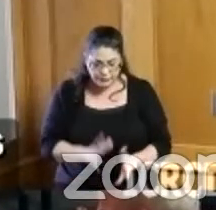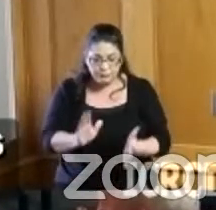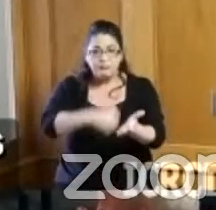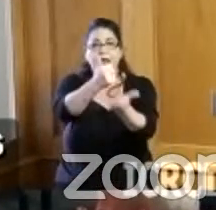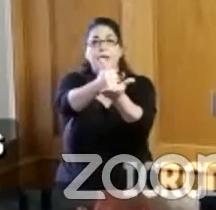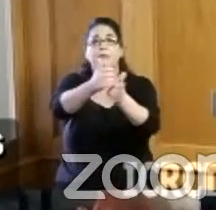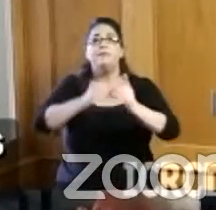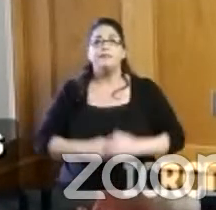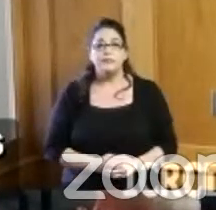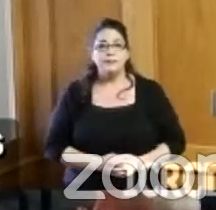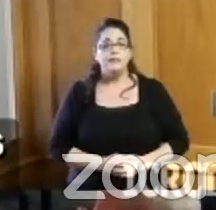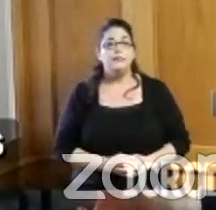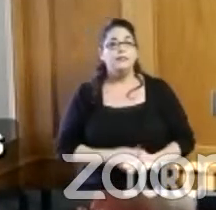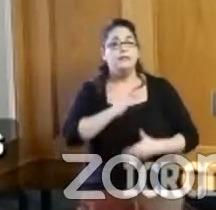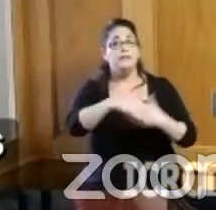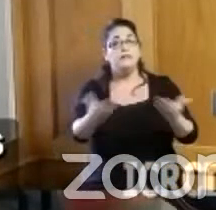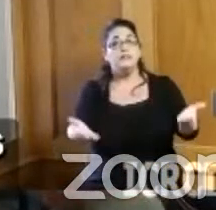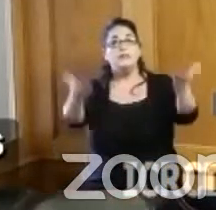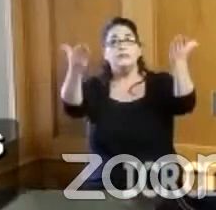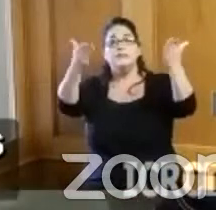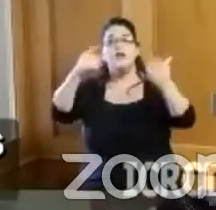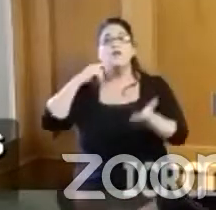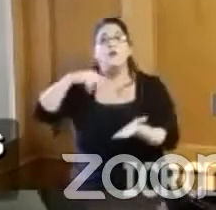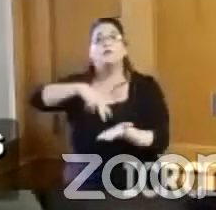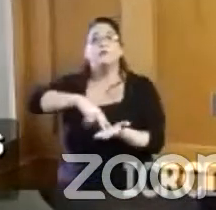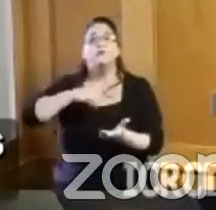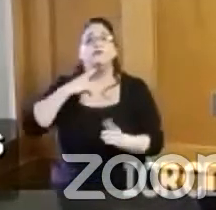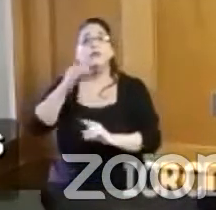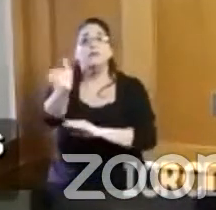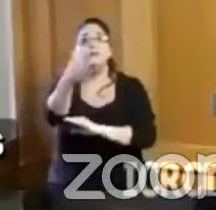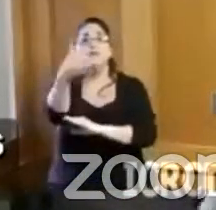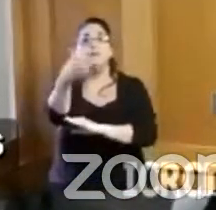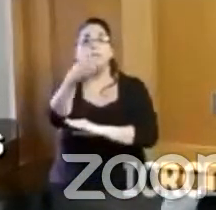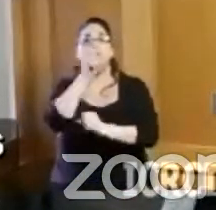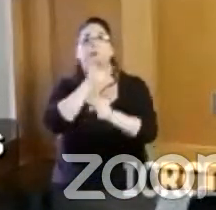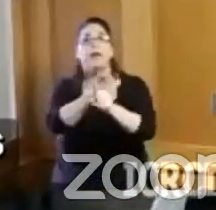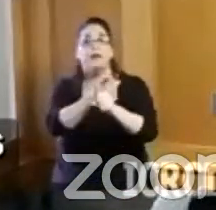Amen. And if we could all stand for the Pledge of Allegiance.